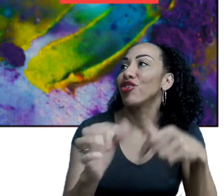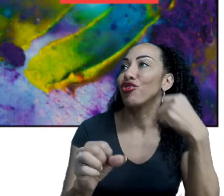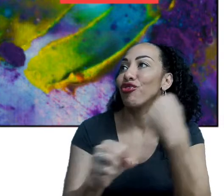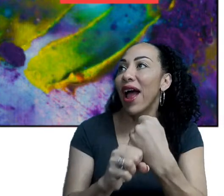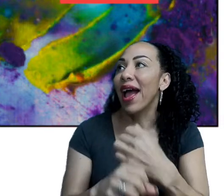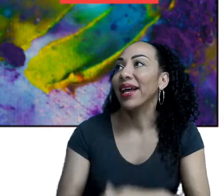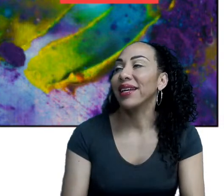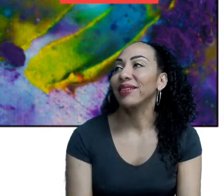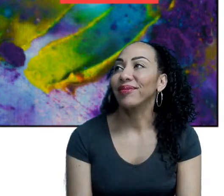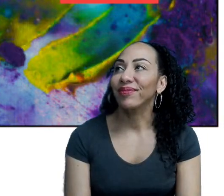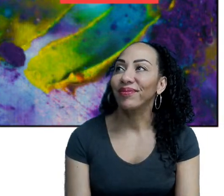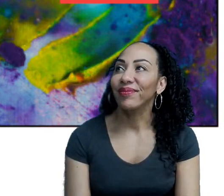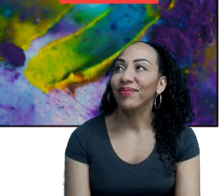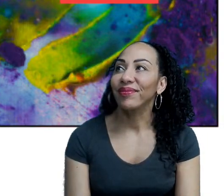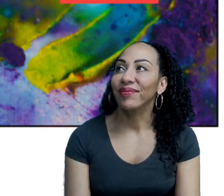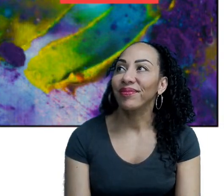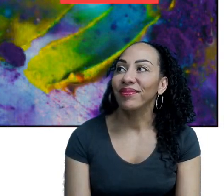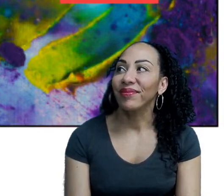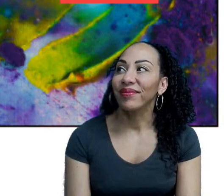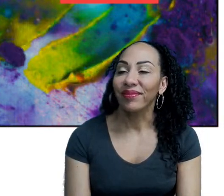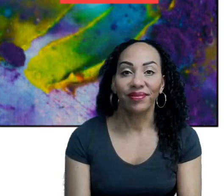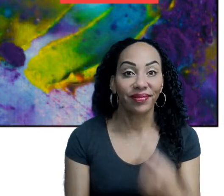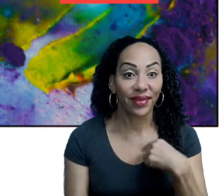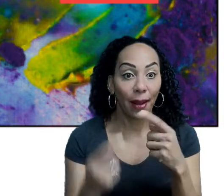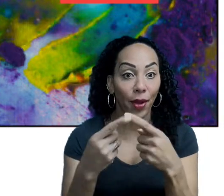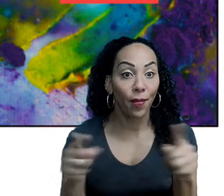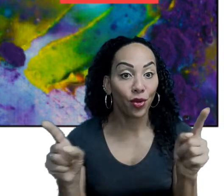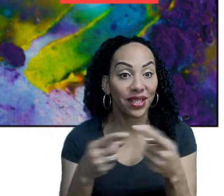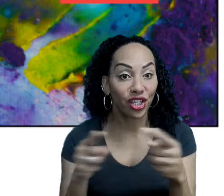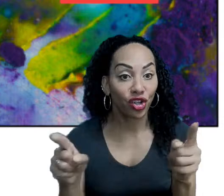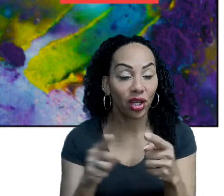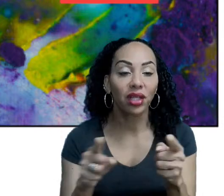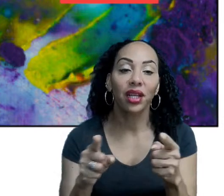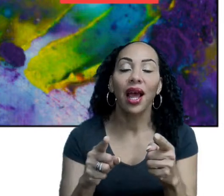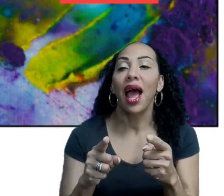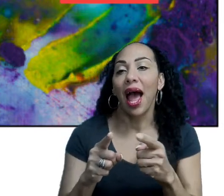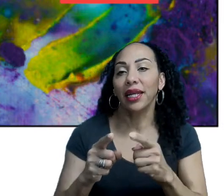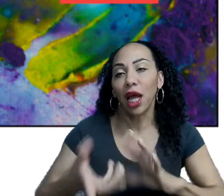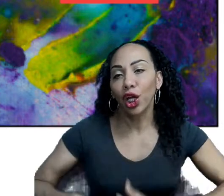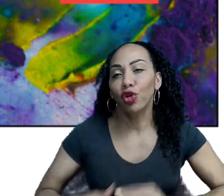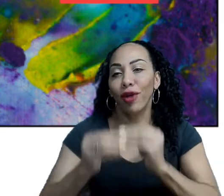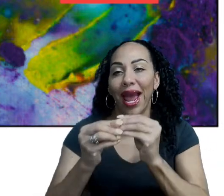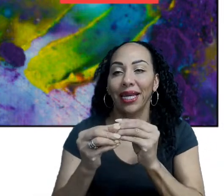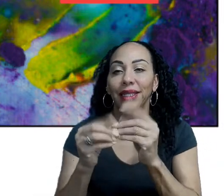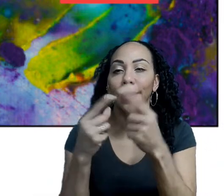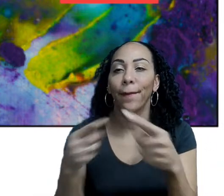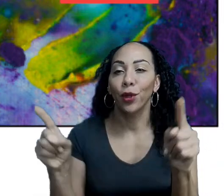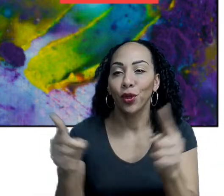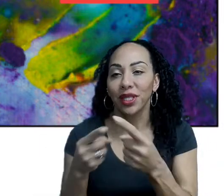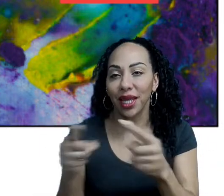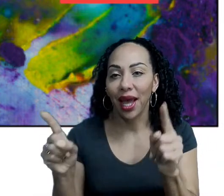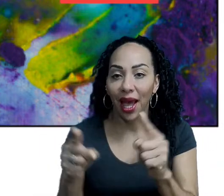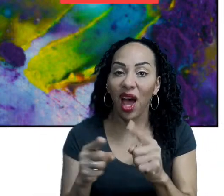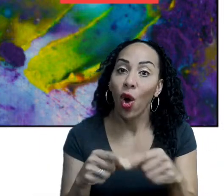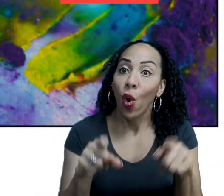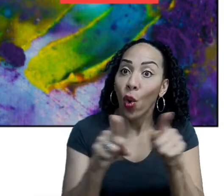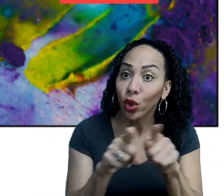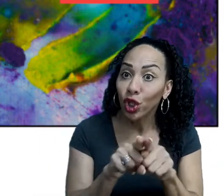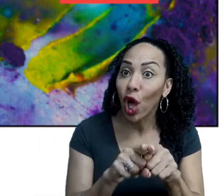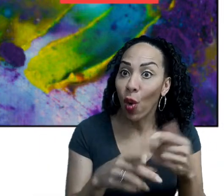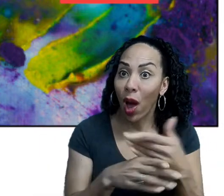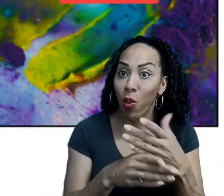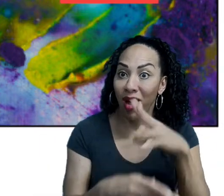I'm a musician and a composer, but I also work with Pika. So that's